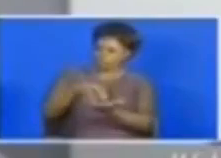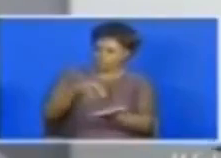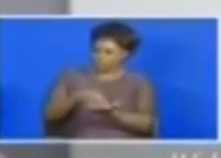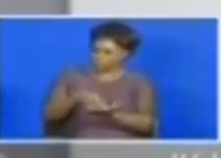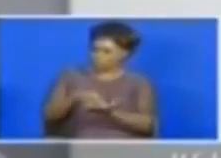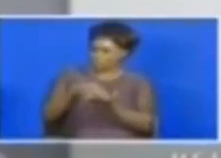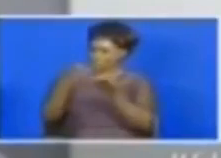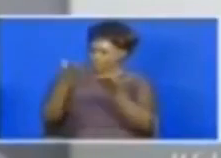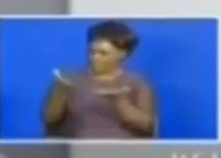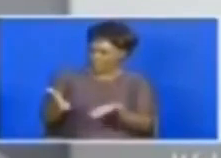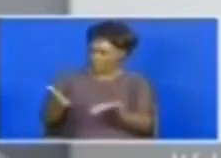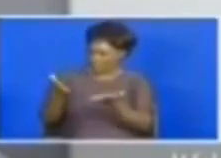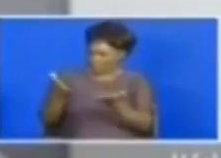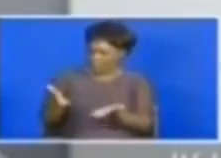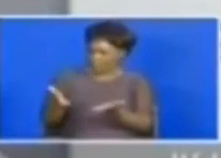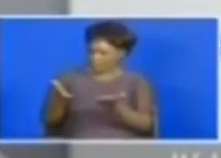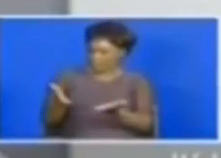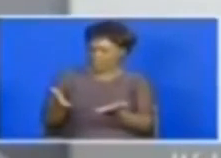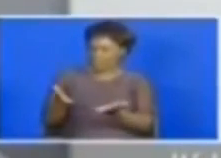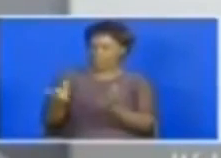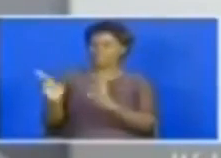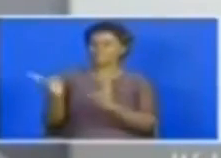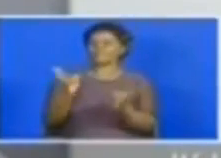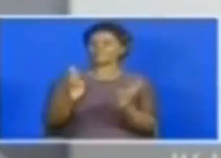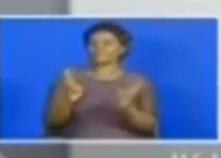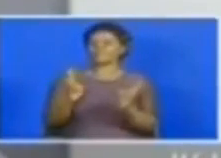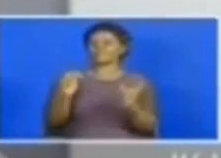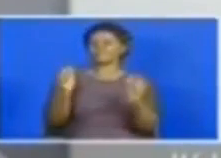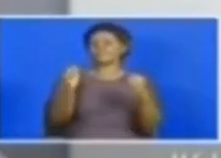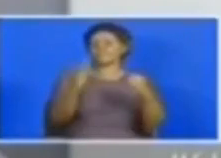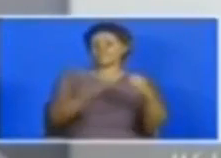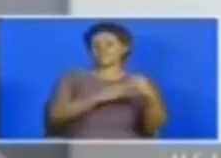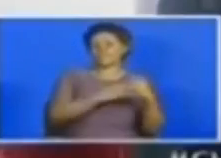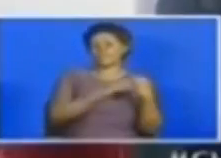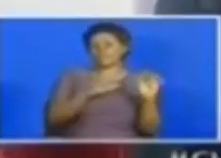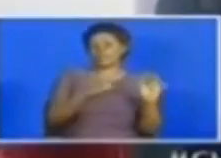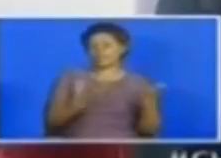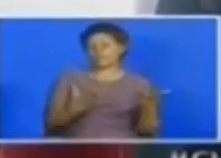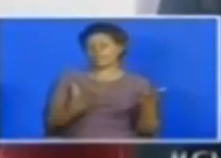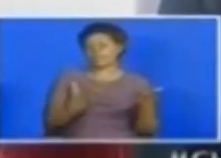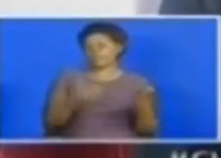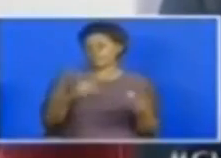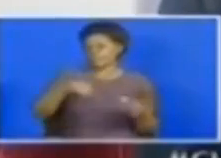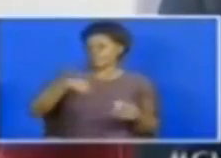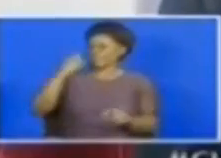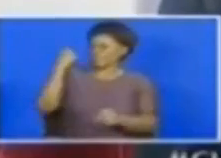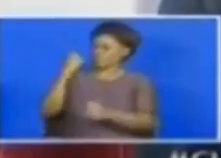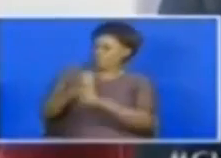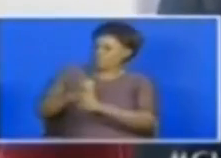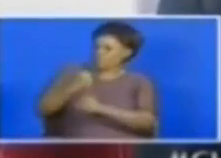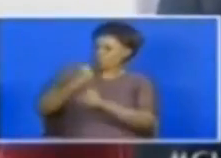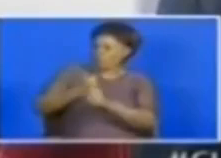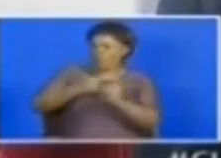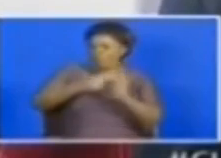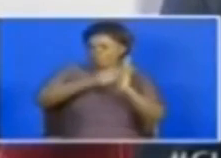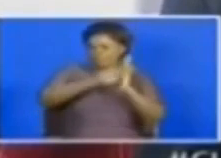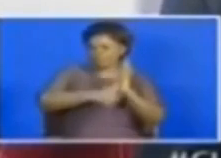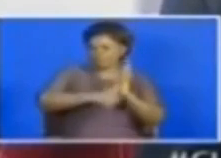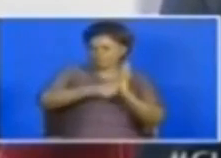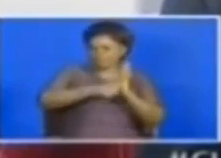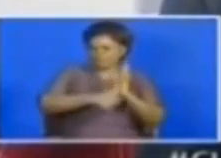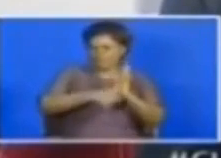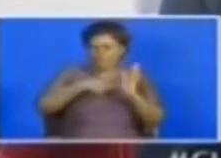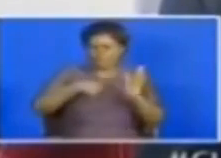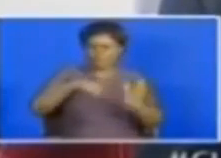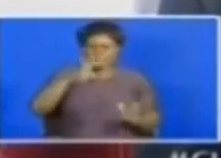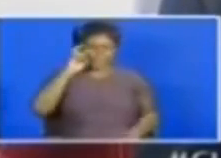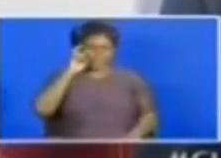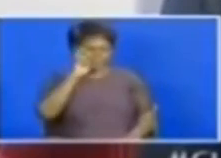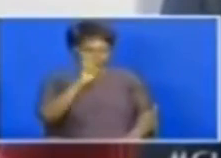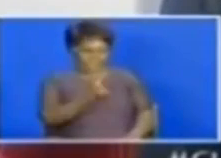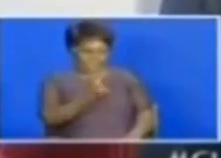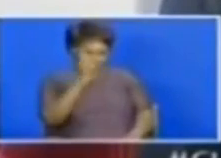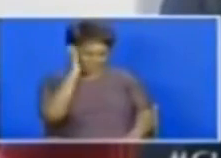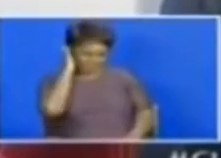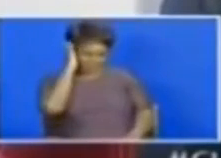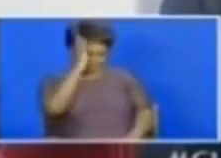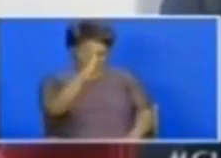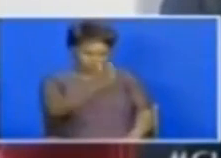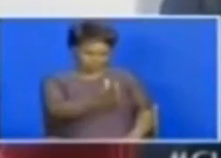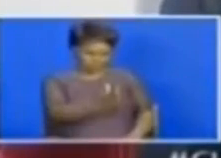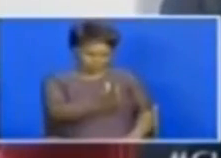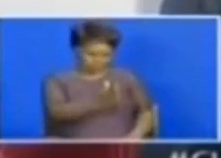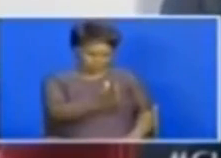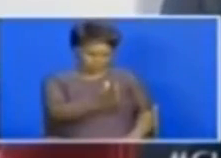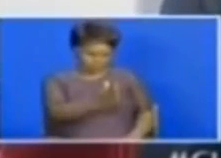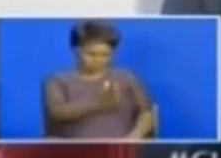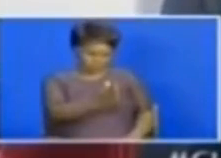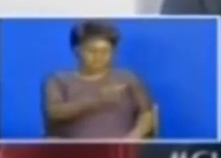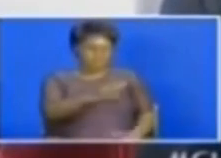all the situation analysis that this will be ready on the 8th of August? You know, Yvonne, we've been working hard, and I can look you in the face and look the Kenyans in the